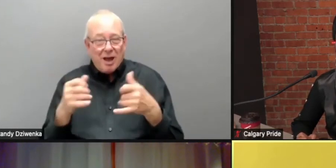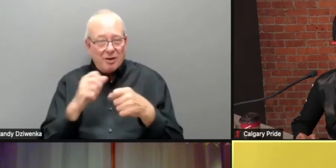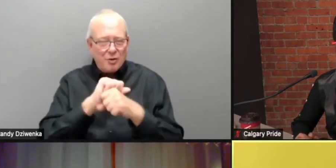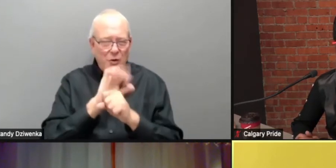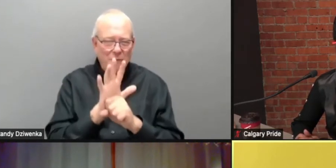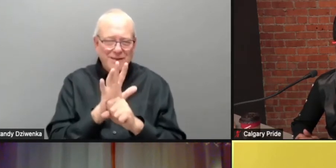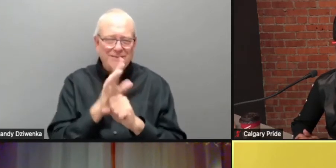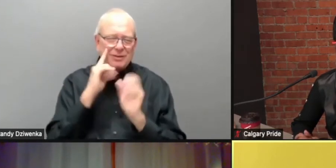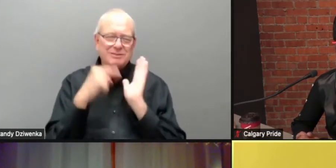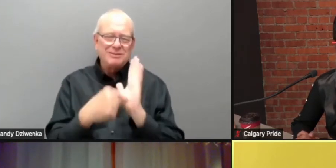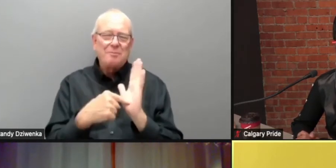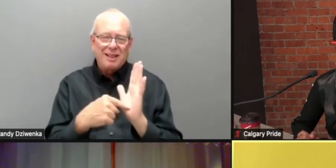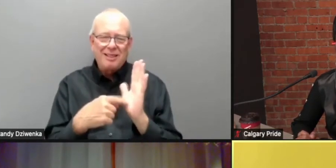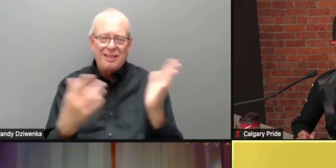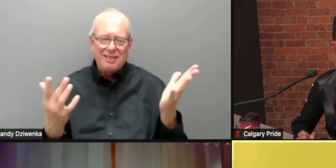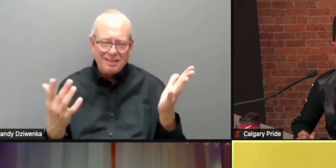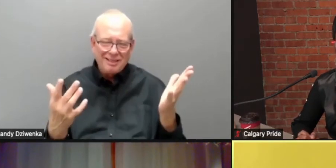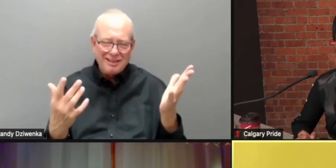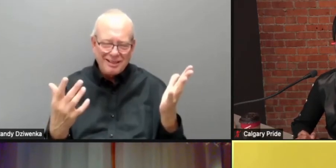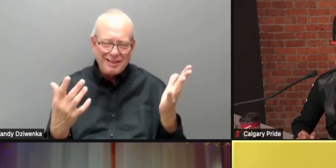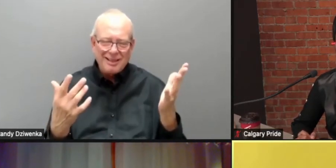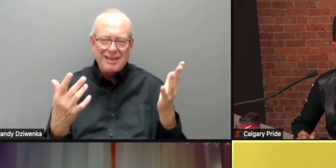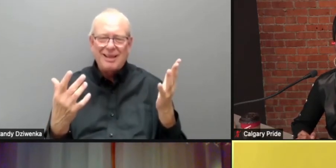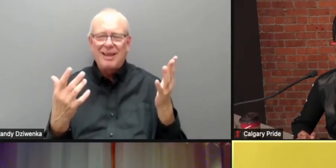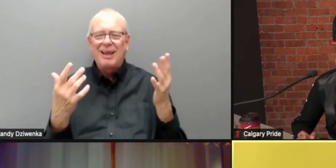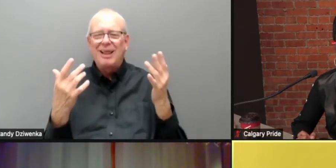are fighting things out together. So we have to